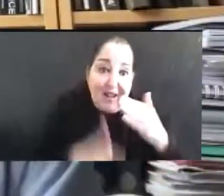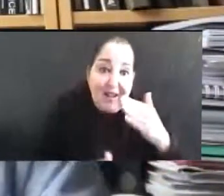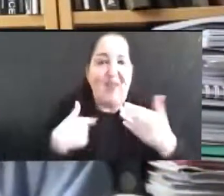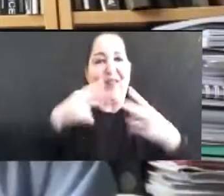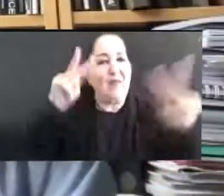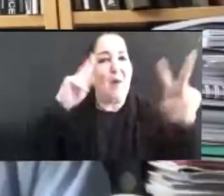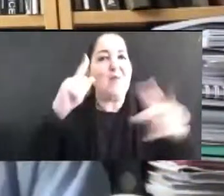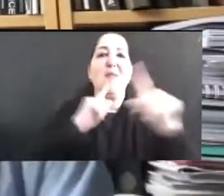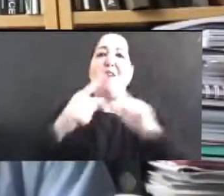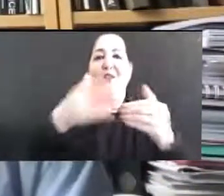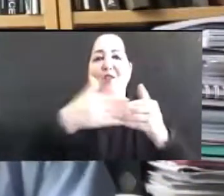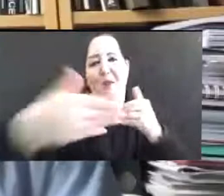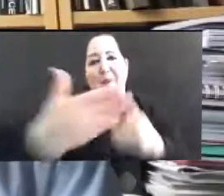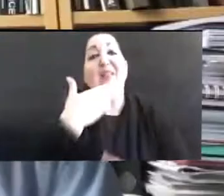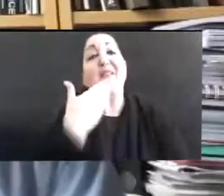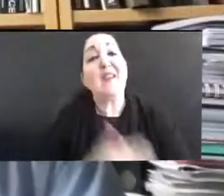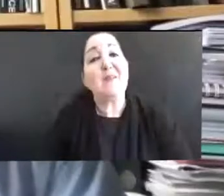forward to the conversation. Thank you.